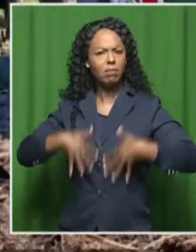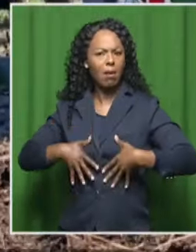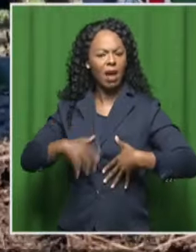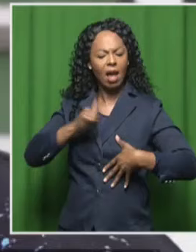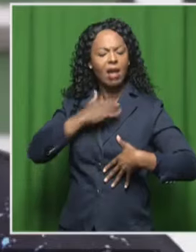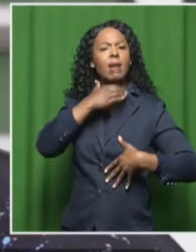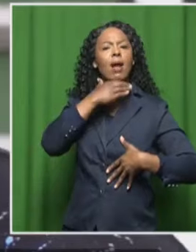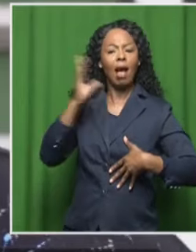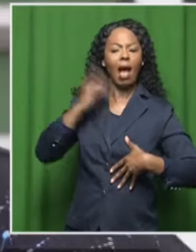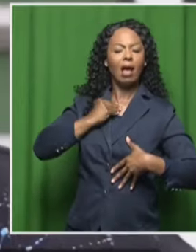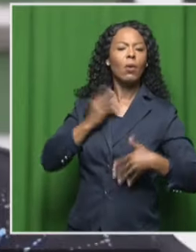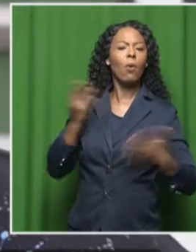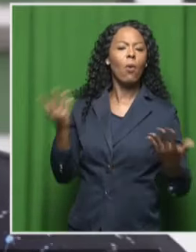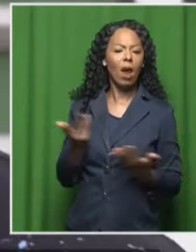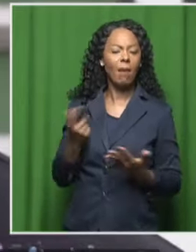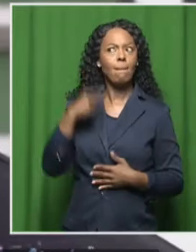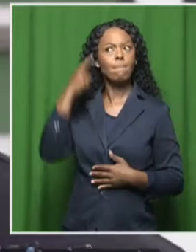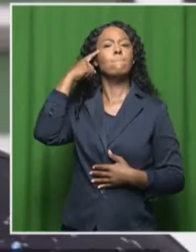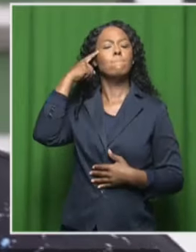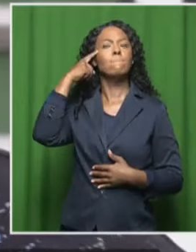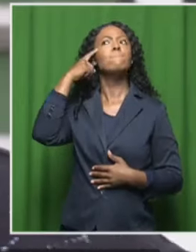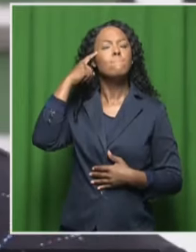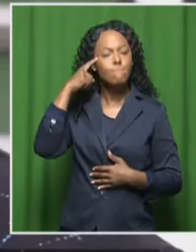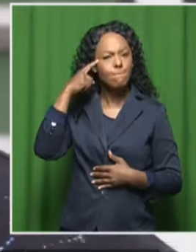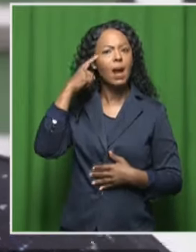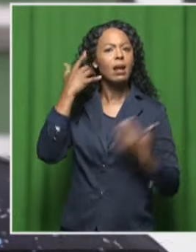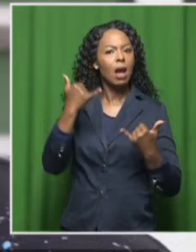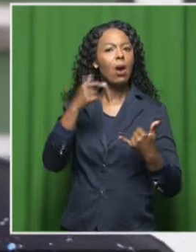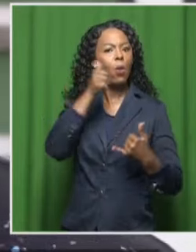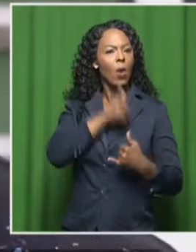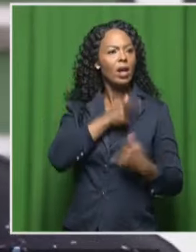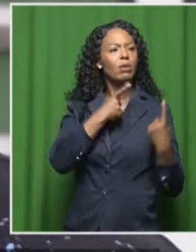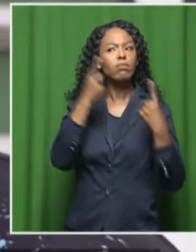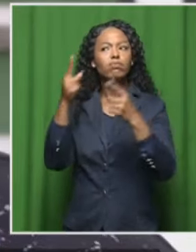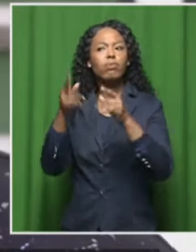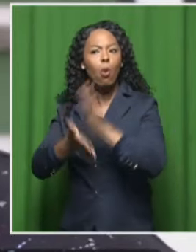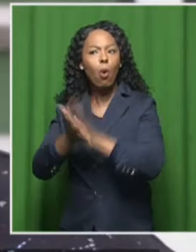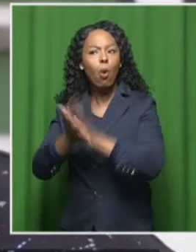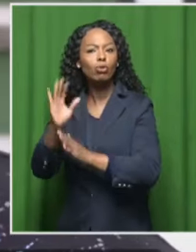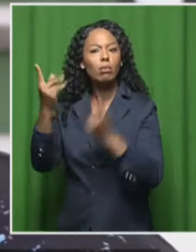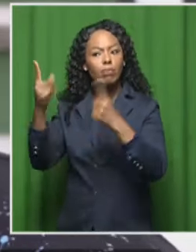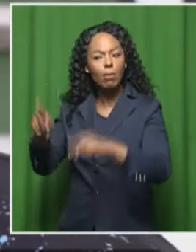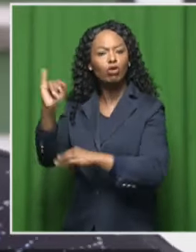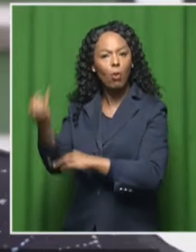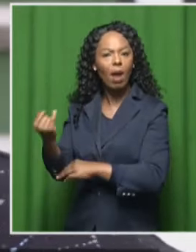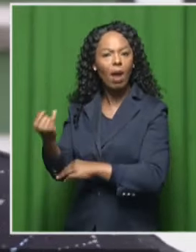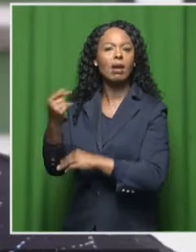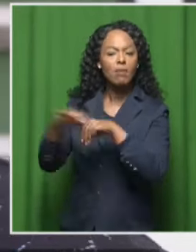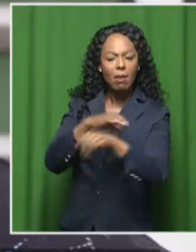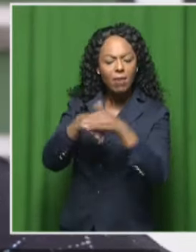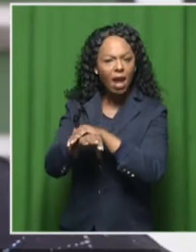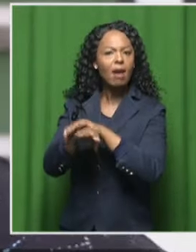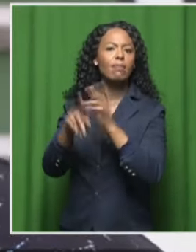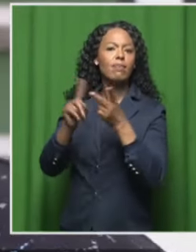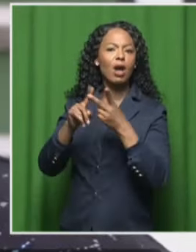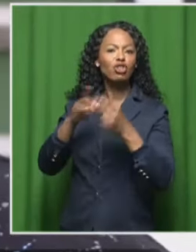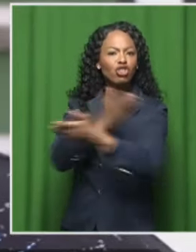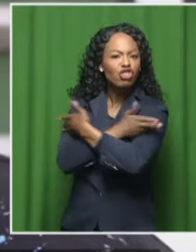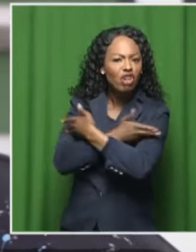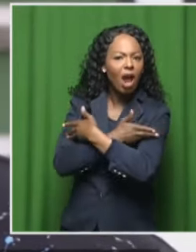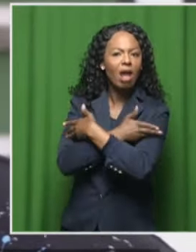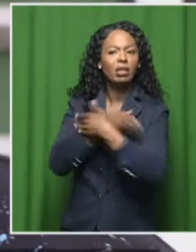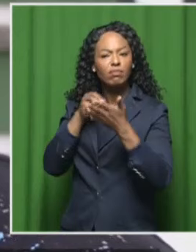AmaNdebele? Oh, at the mere space, we use when we go to Joburg, we bring some techies, we bring some t-shirts, we bring all those things. That's when it started, and